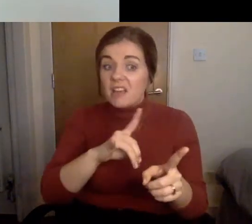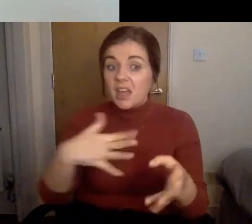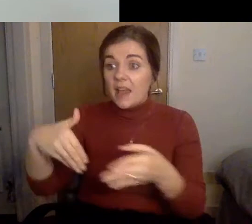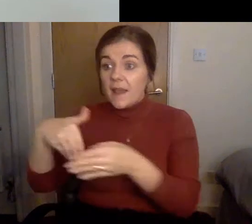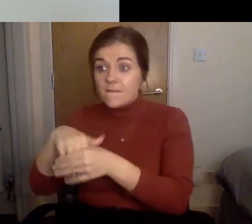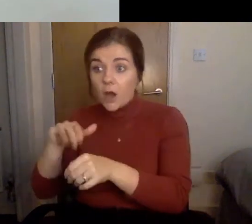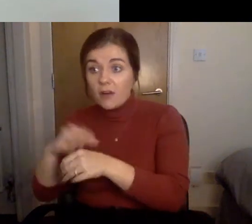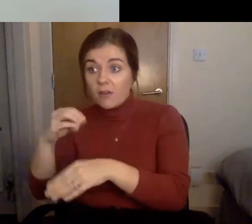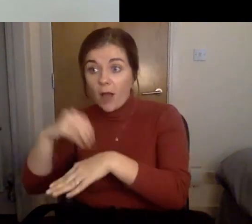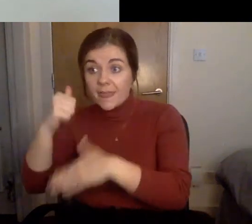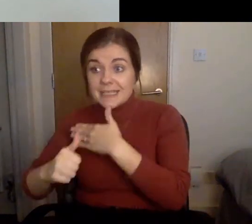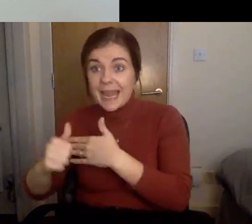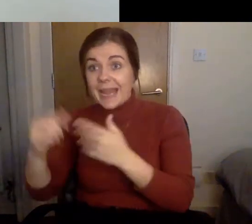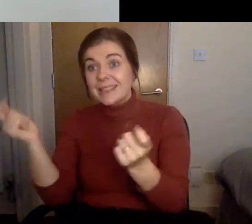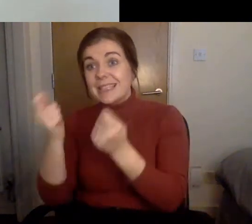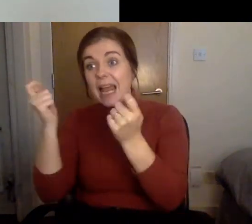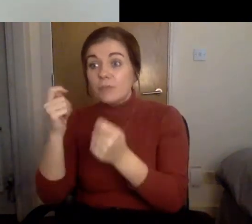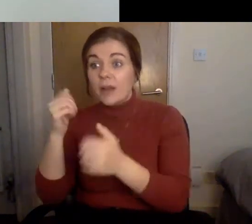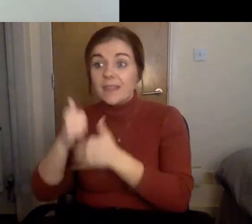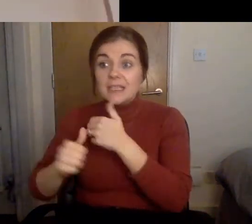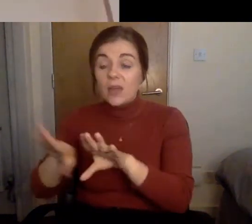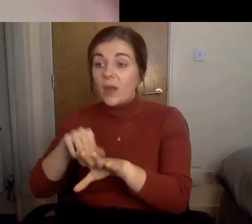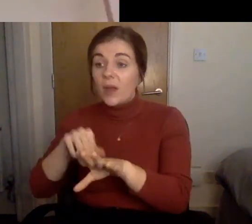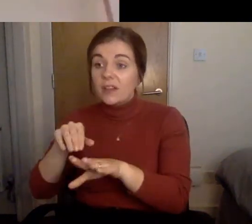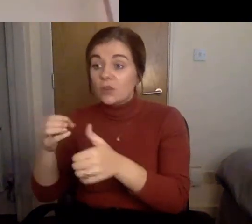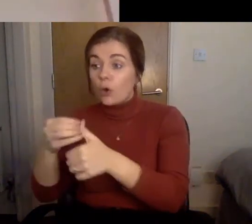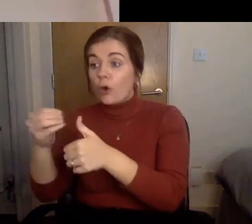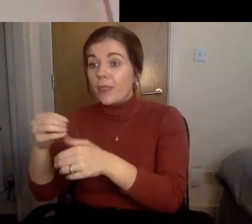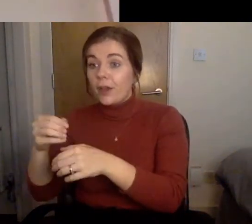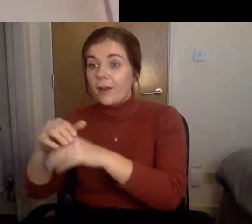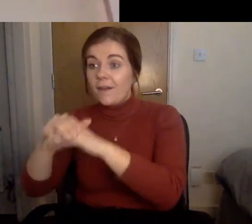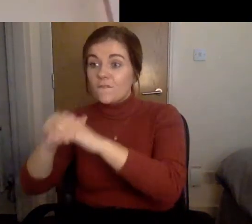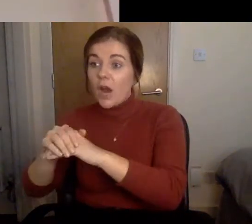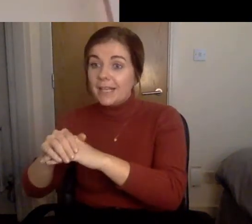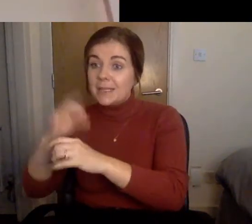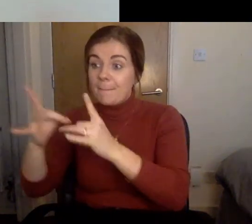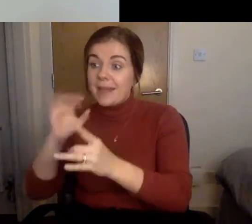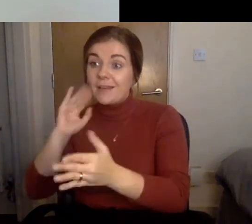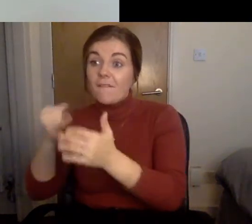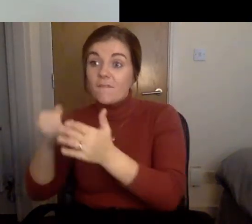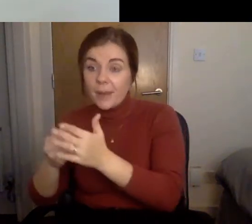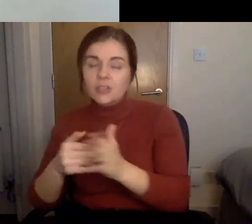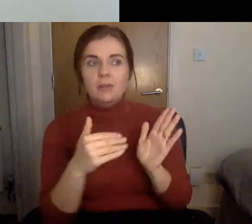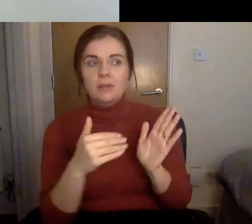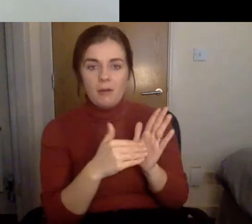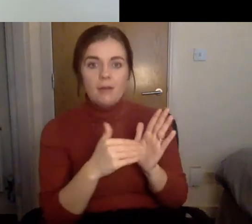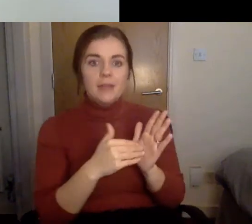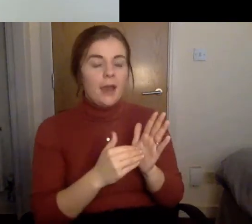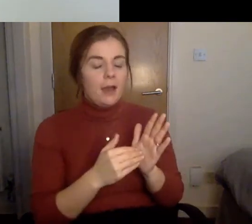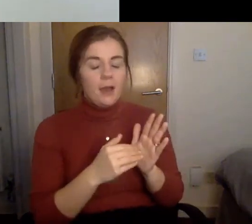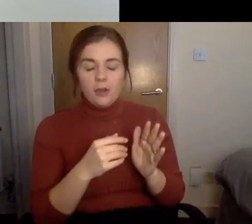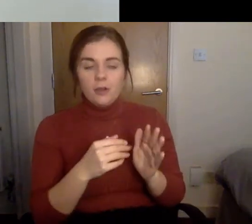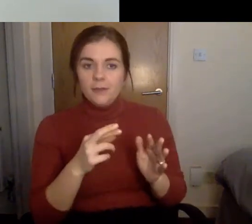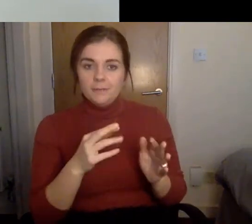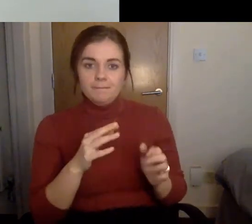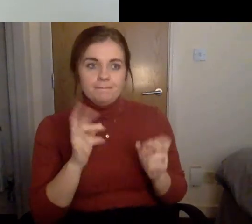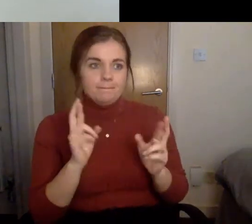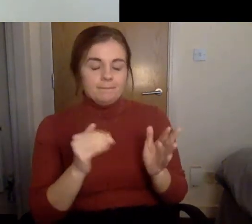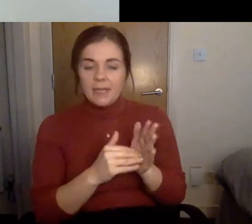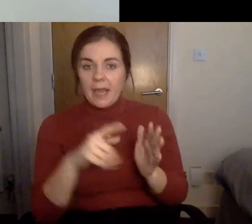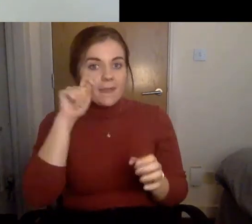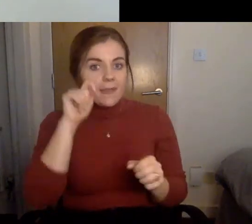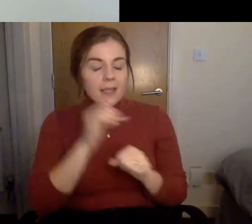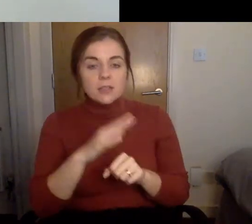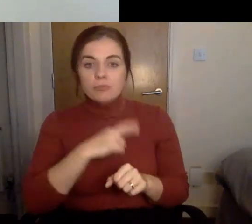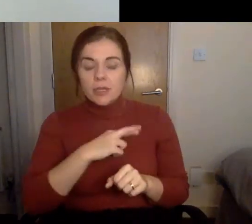know, to celebrate the day with their classmates or anything? Or, you know? Yeah, absolutely. And I think it's really important. Again, like, I don't